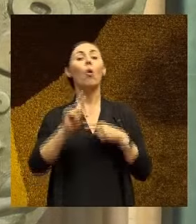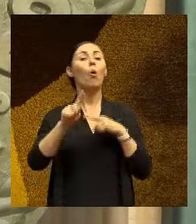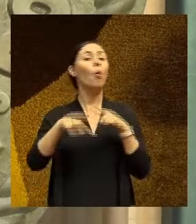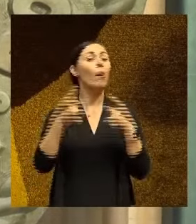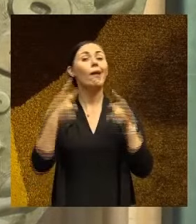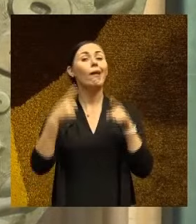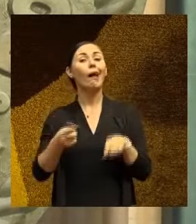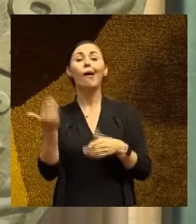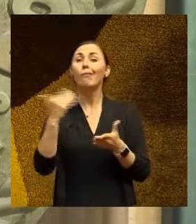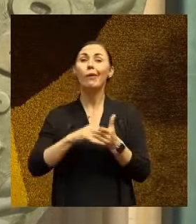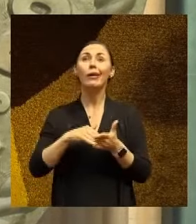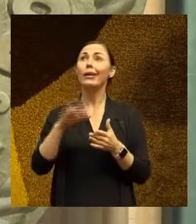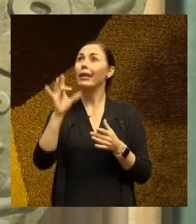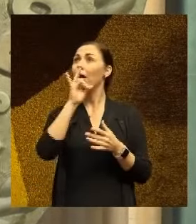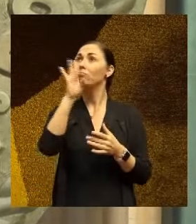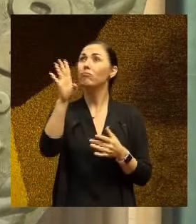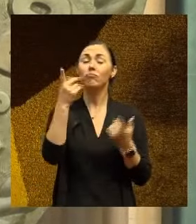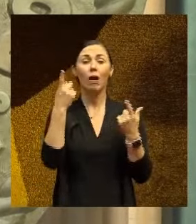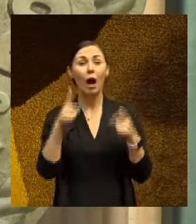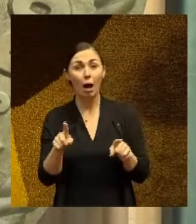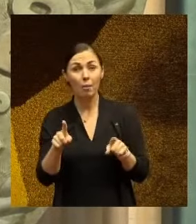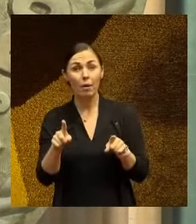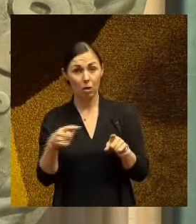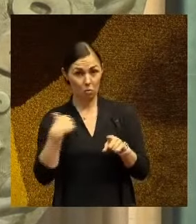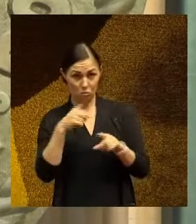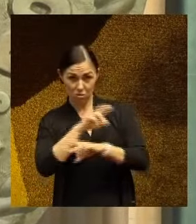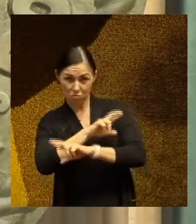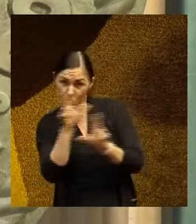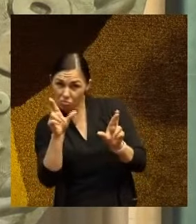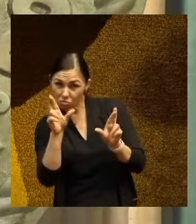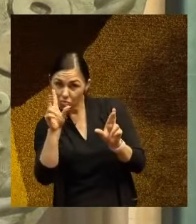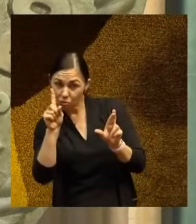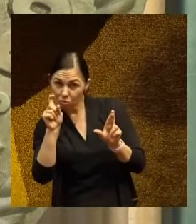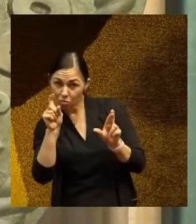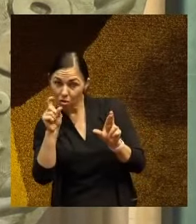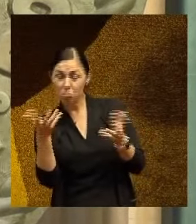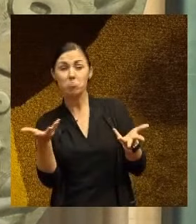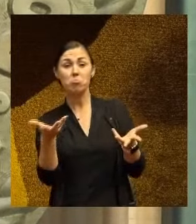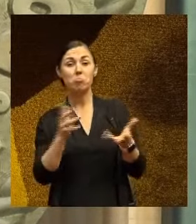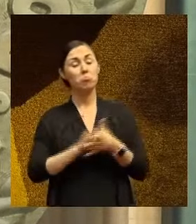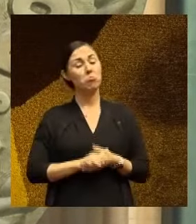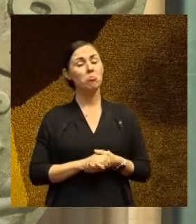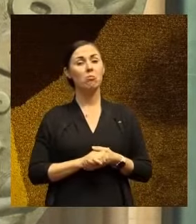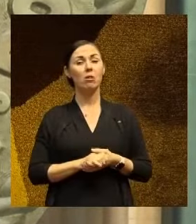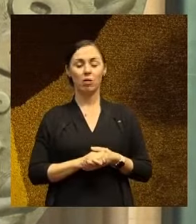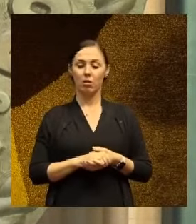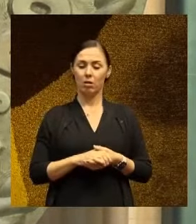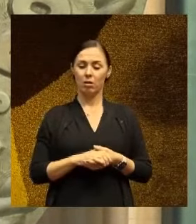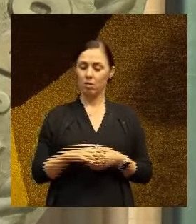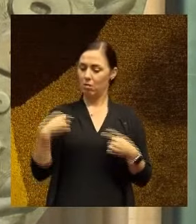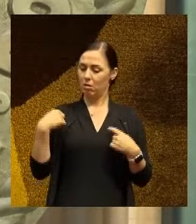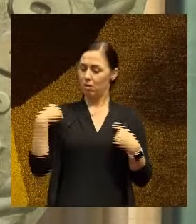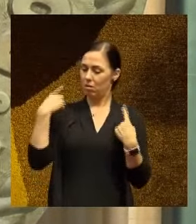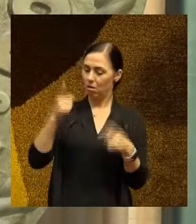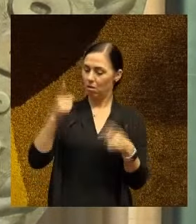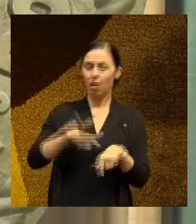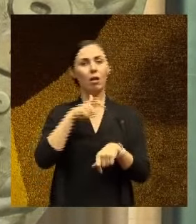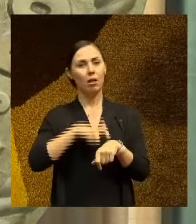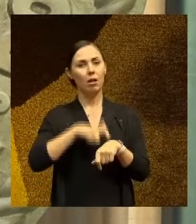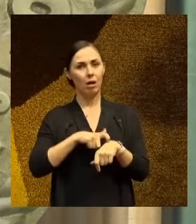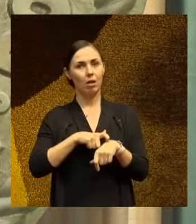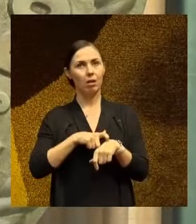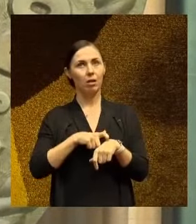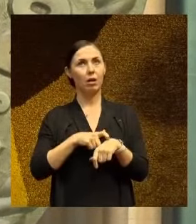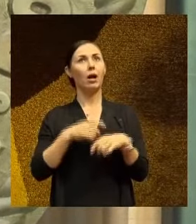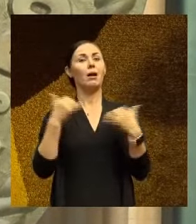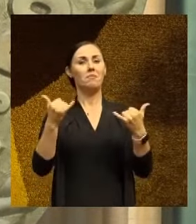emergency, will we be prepared to deal with it? For the first time in a long time, we have the resources